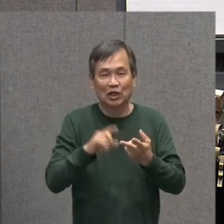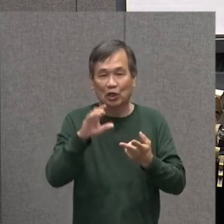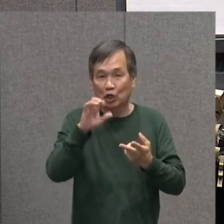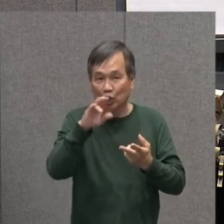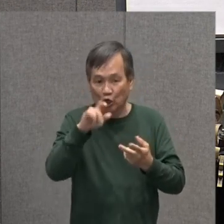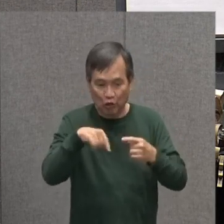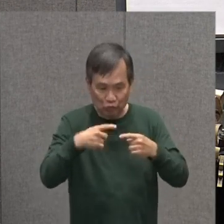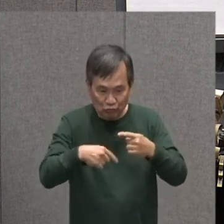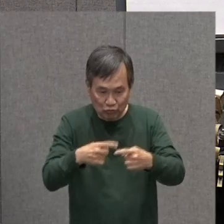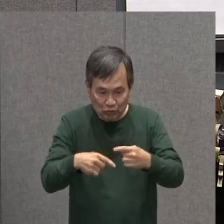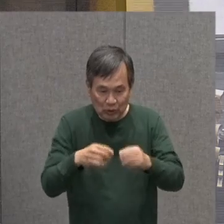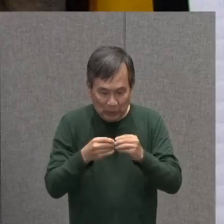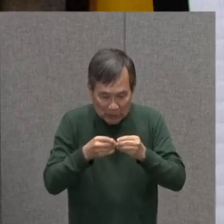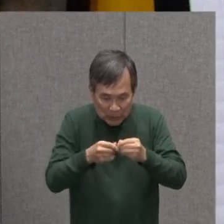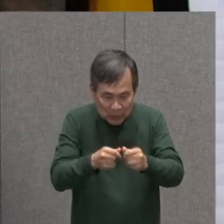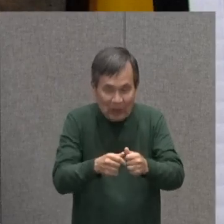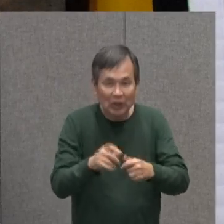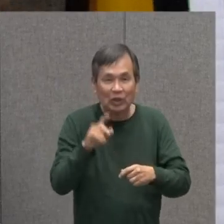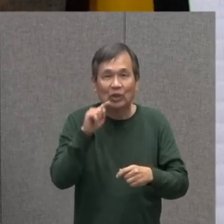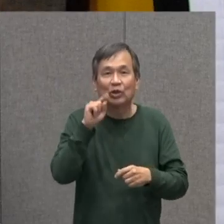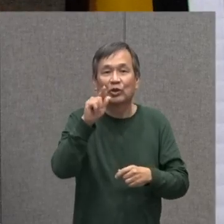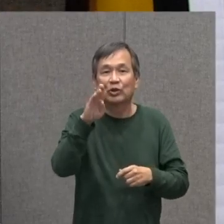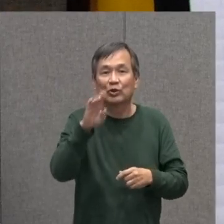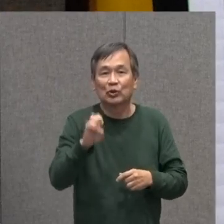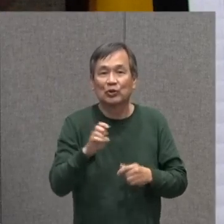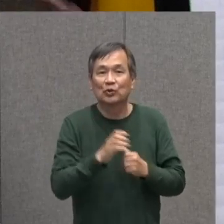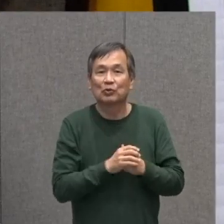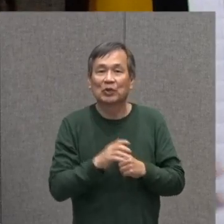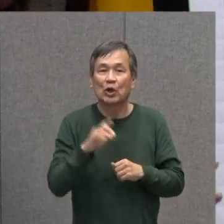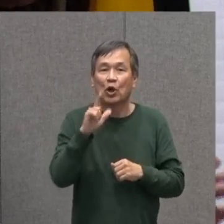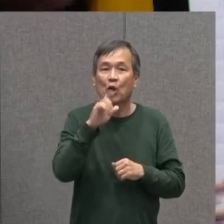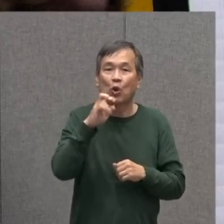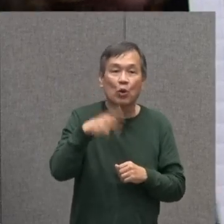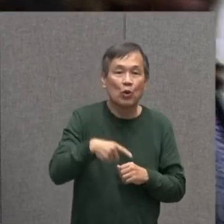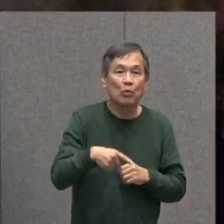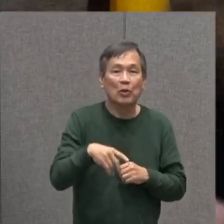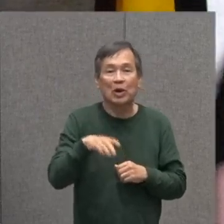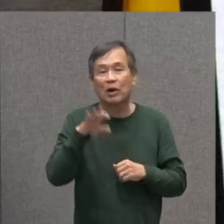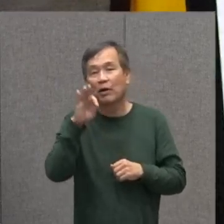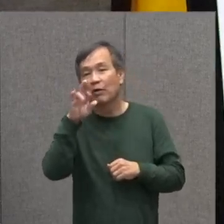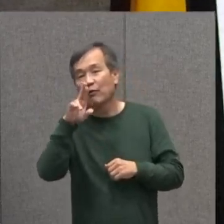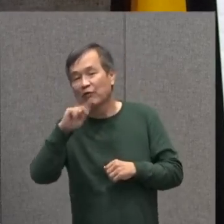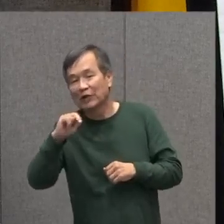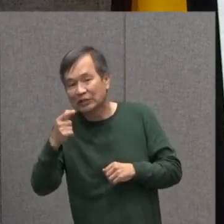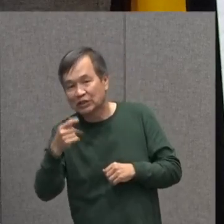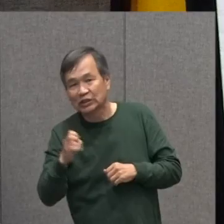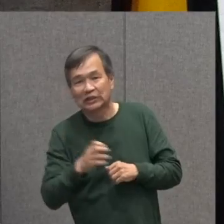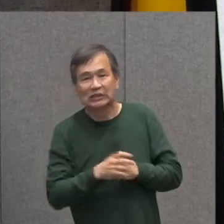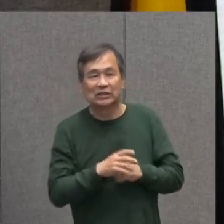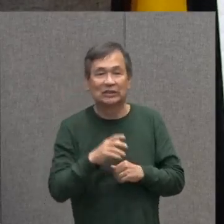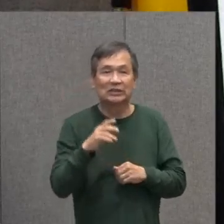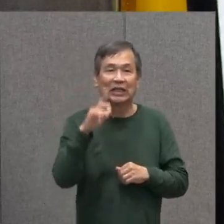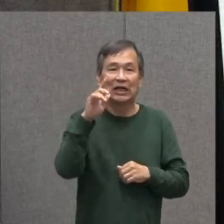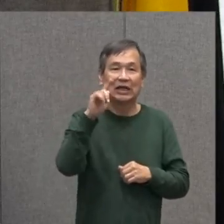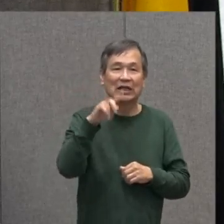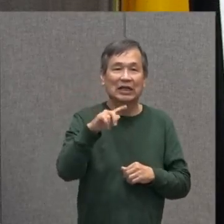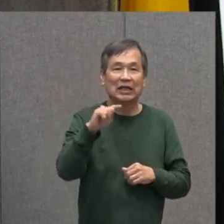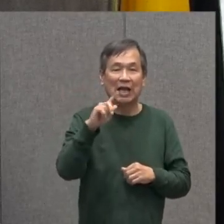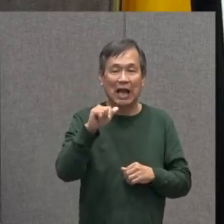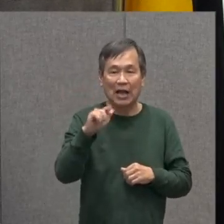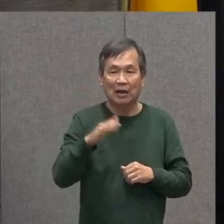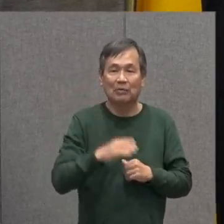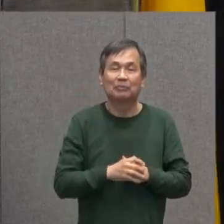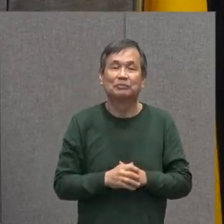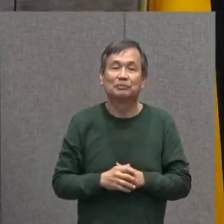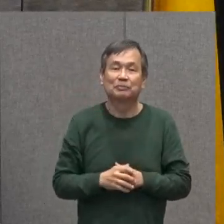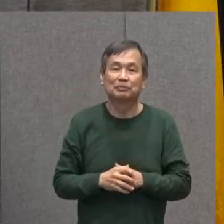fringe. Tubes, shapes or prisms, and how to make some tabs to do sort of a strong base for our